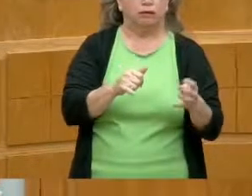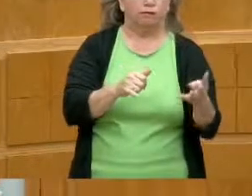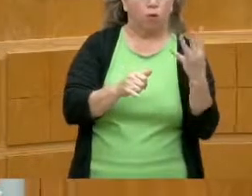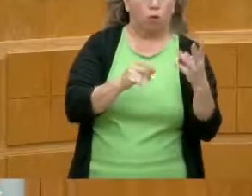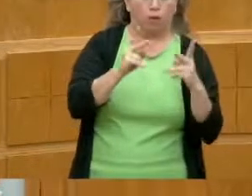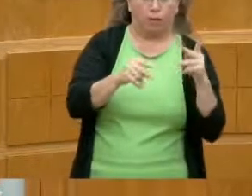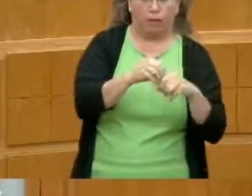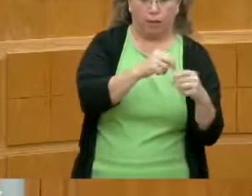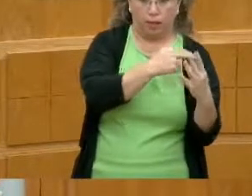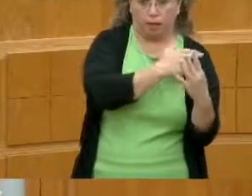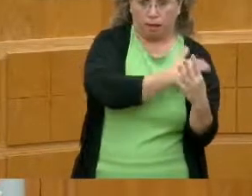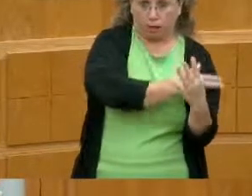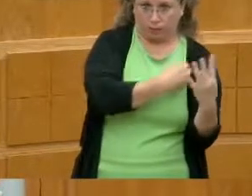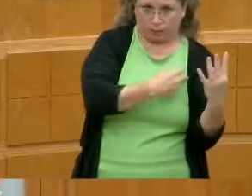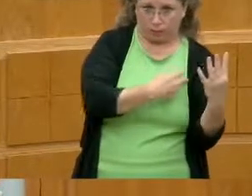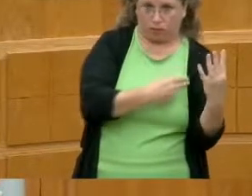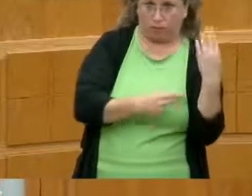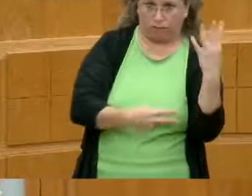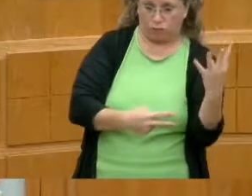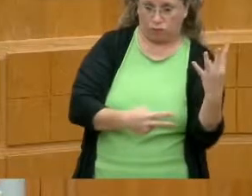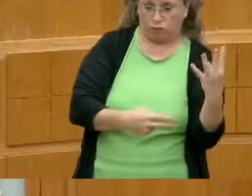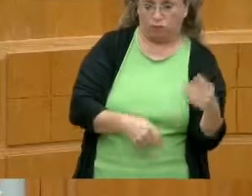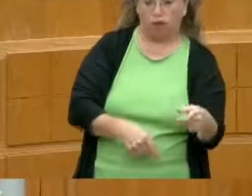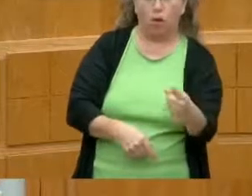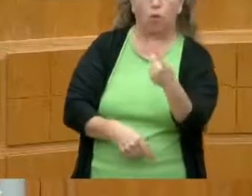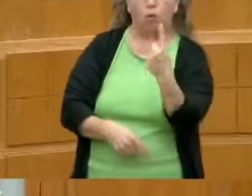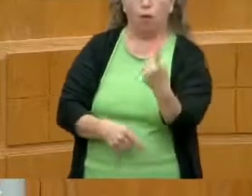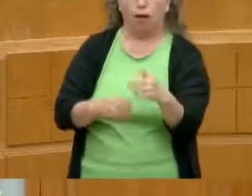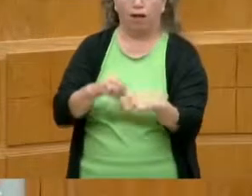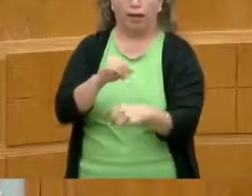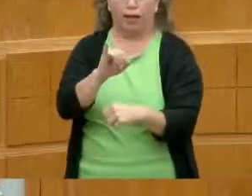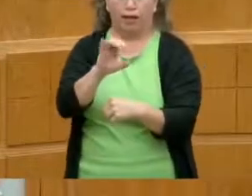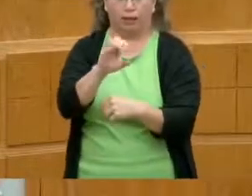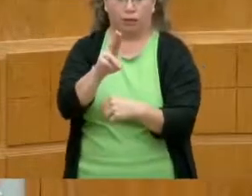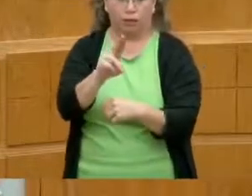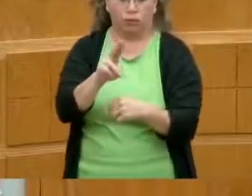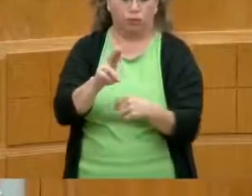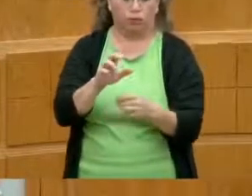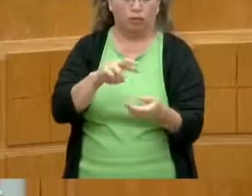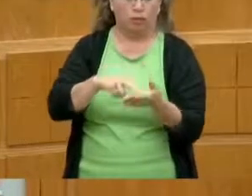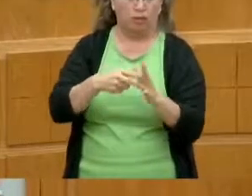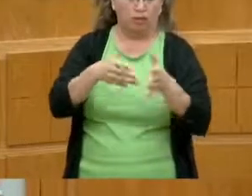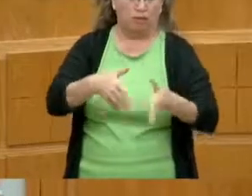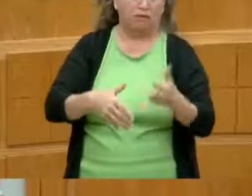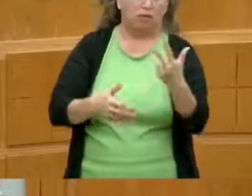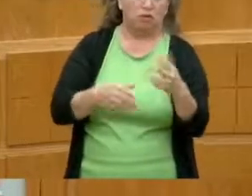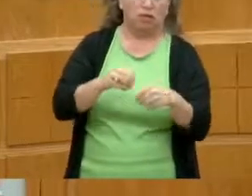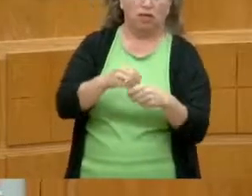4 persons is in ICU. The others are remaining in general care in the hospital.